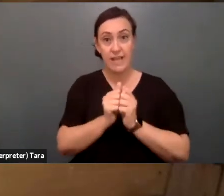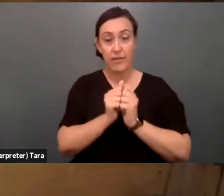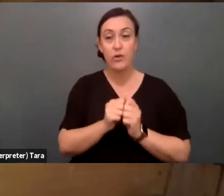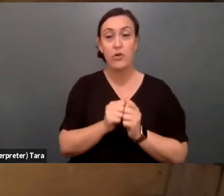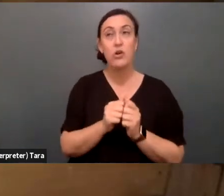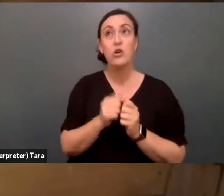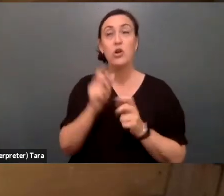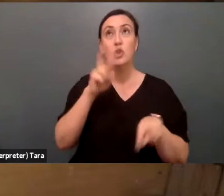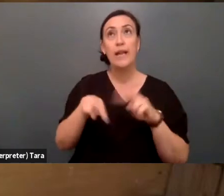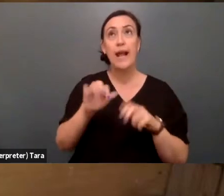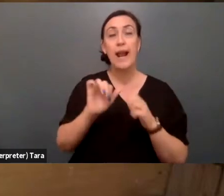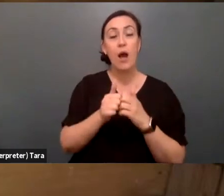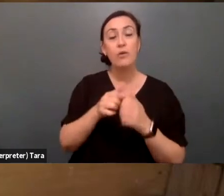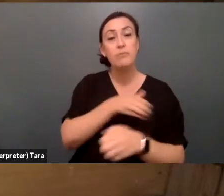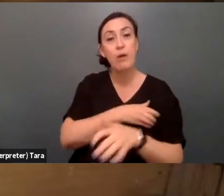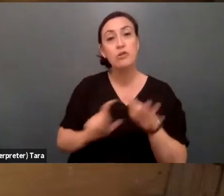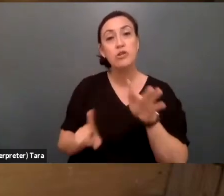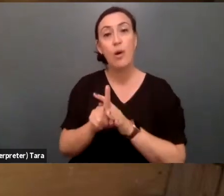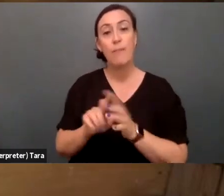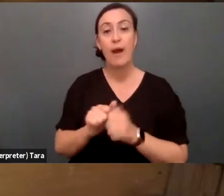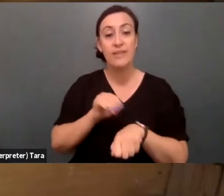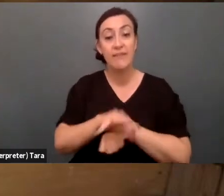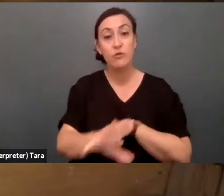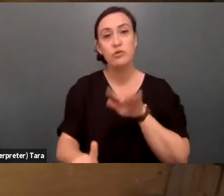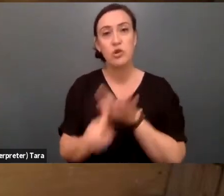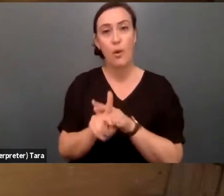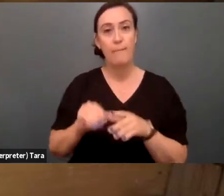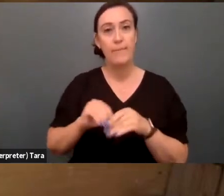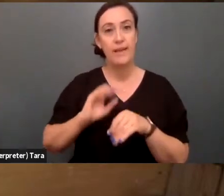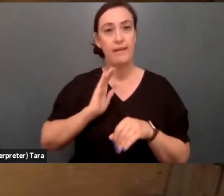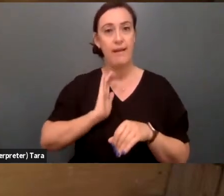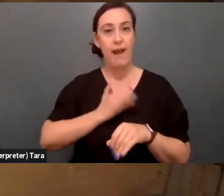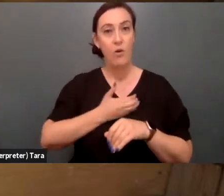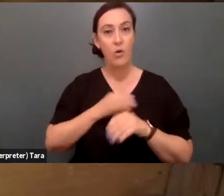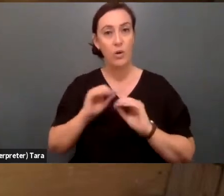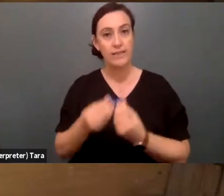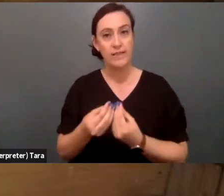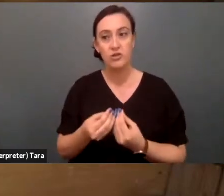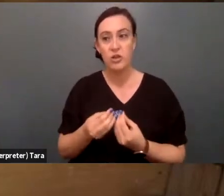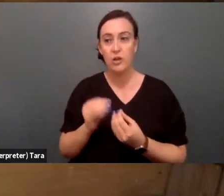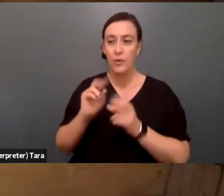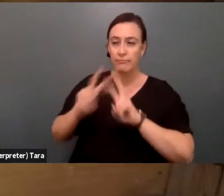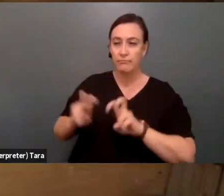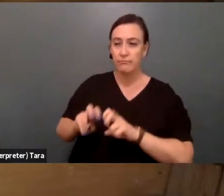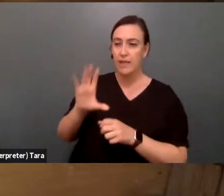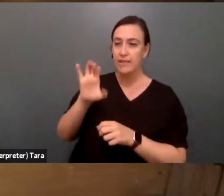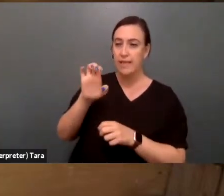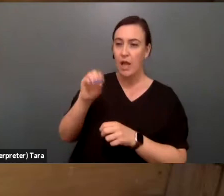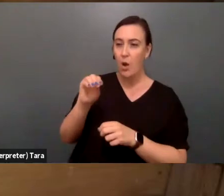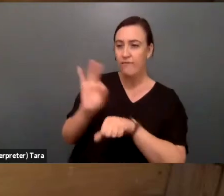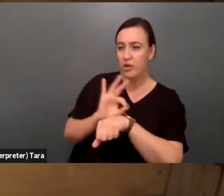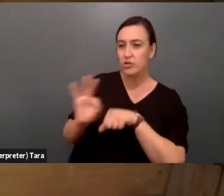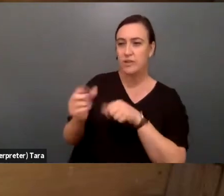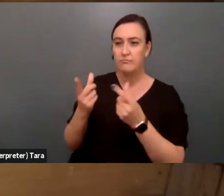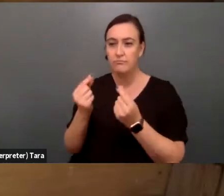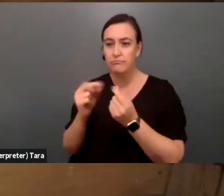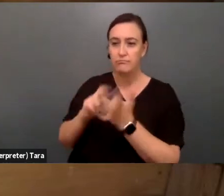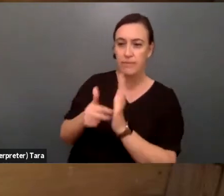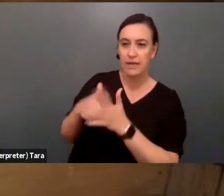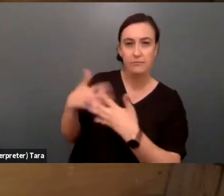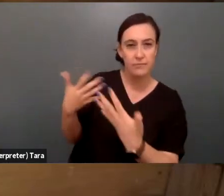our organizations? How can we question what it means to be a CEO? What is that CEO function? How can we seed,